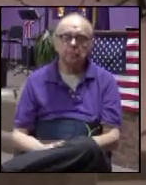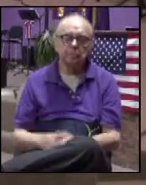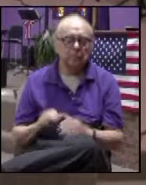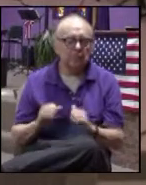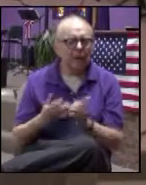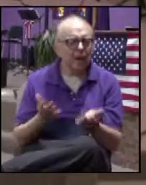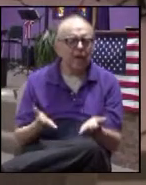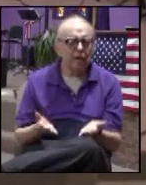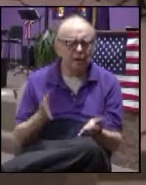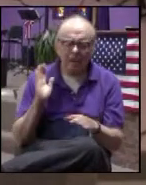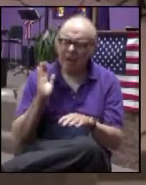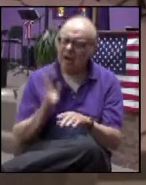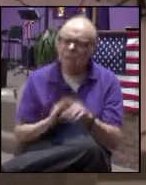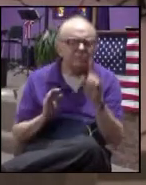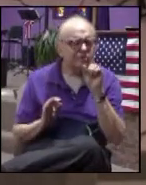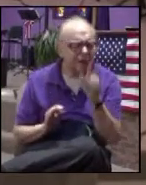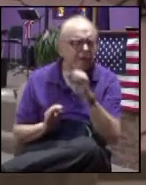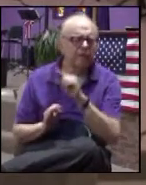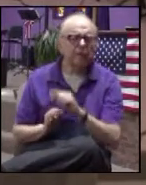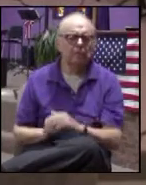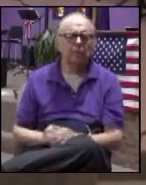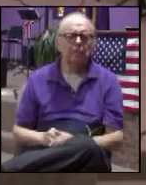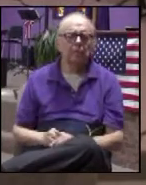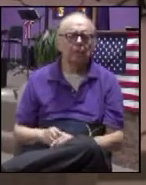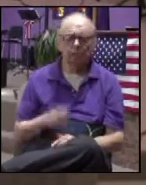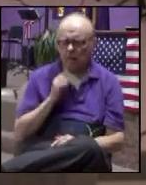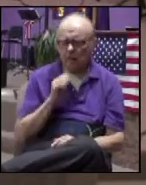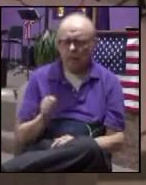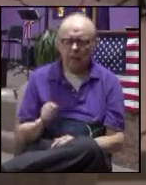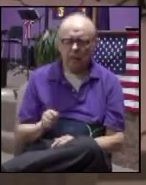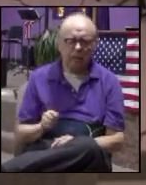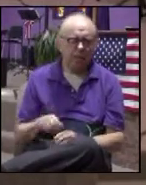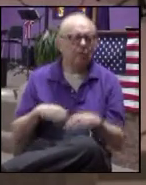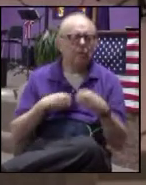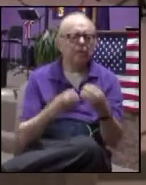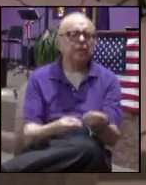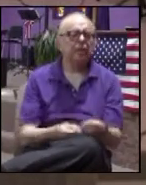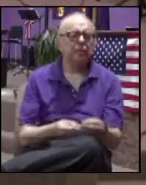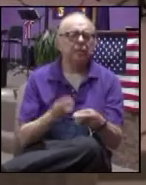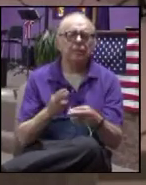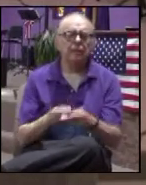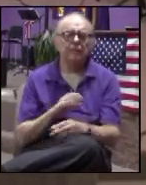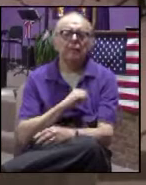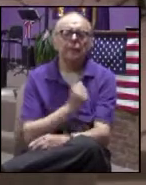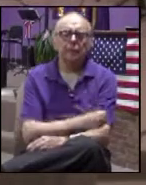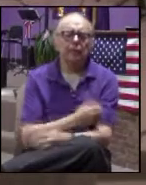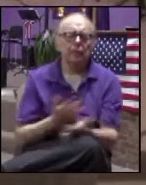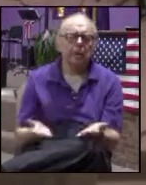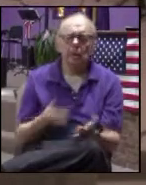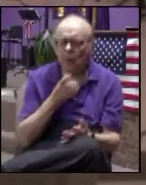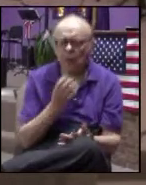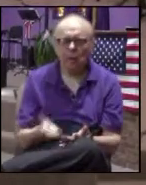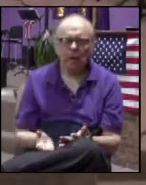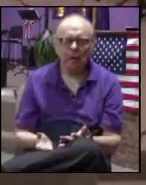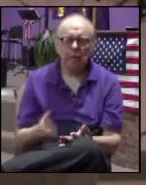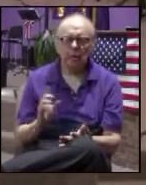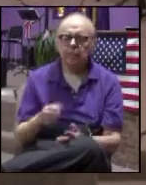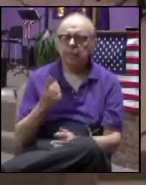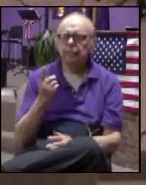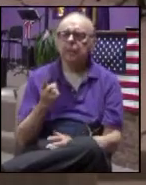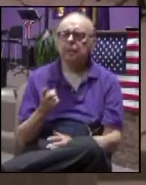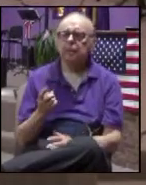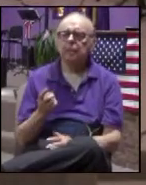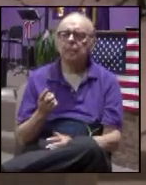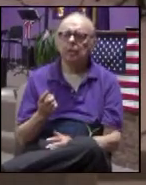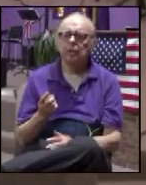How dare you? Who conferred this upon you? And you got to